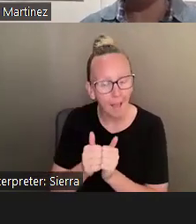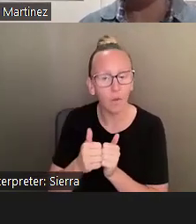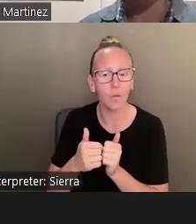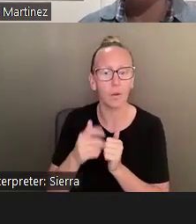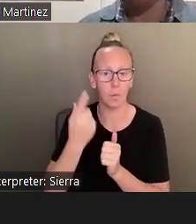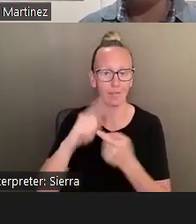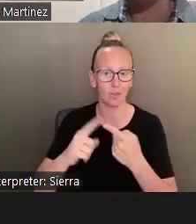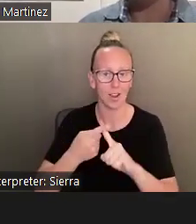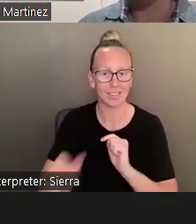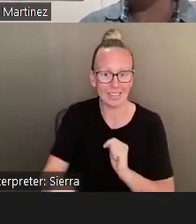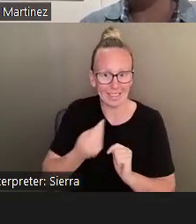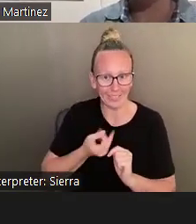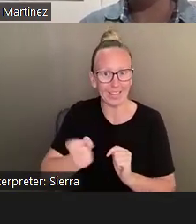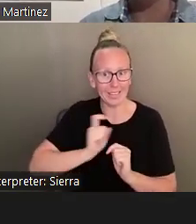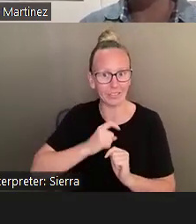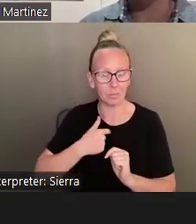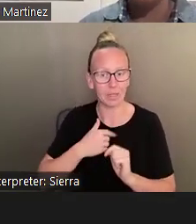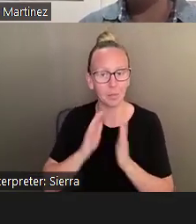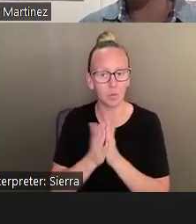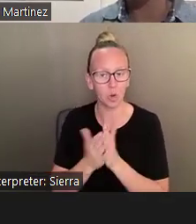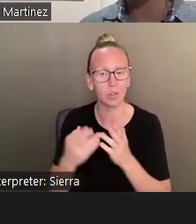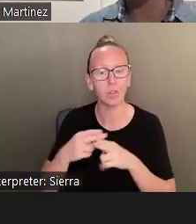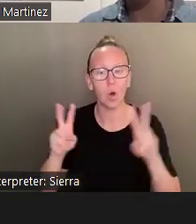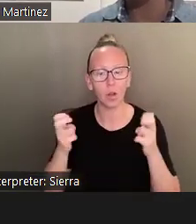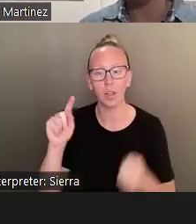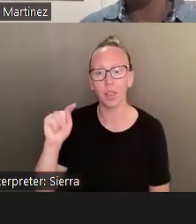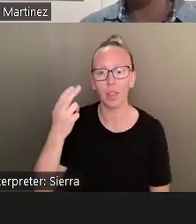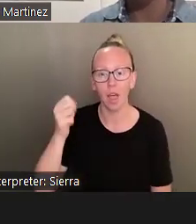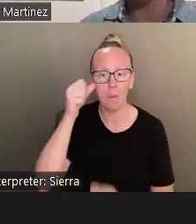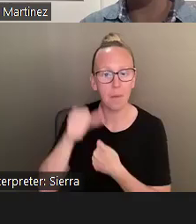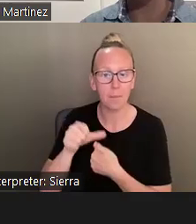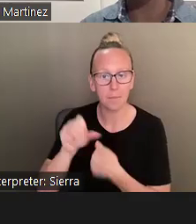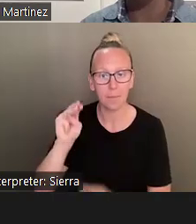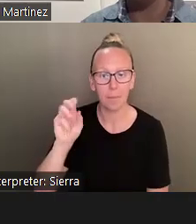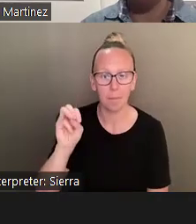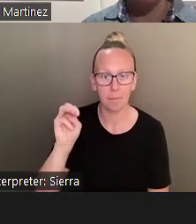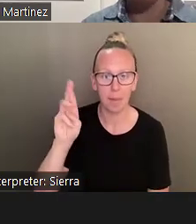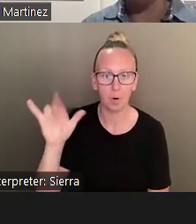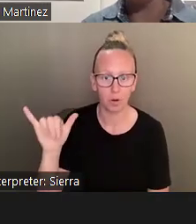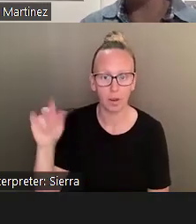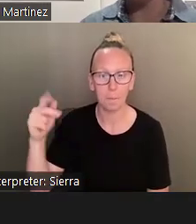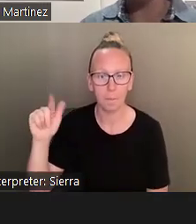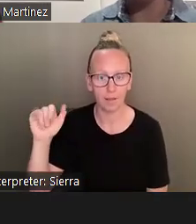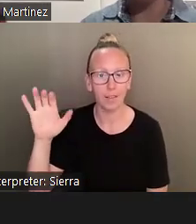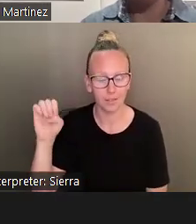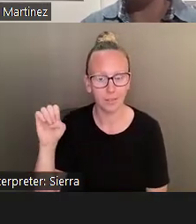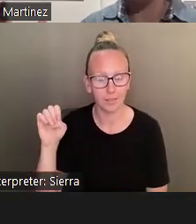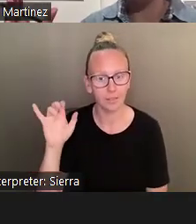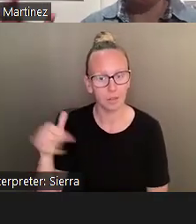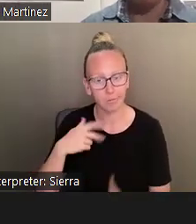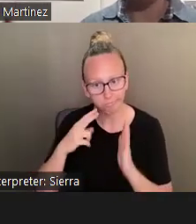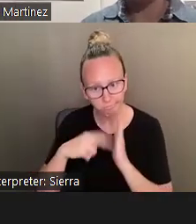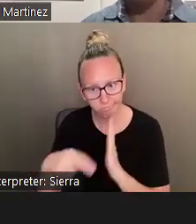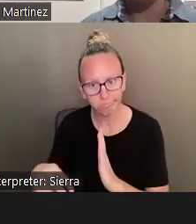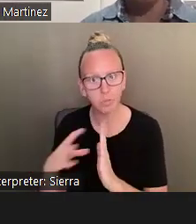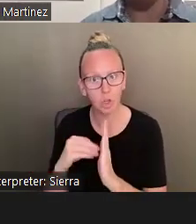Palace book. And that book opened up this series of infinities from someone who had